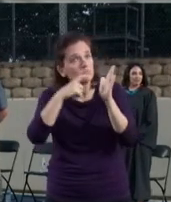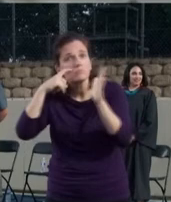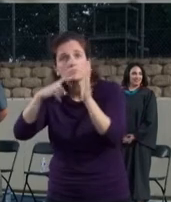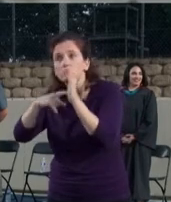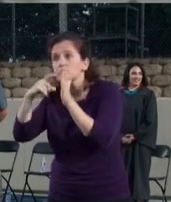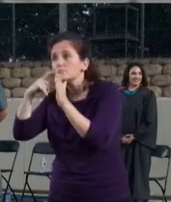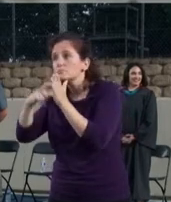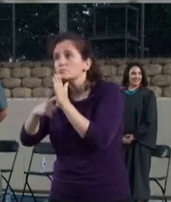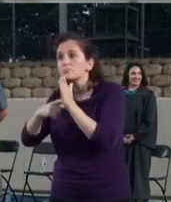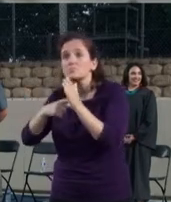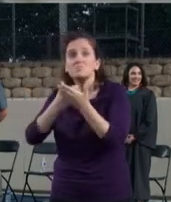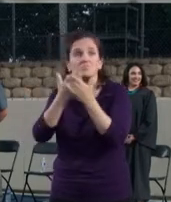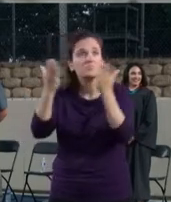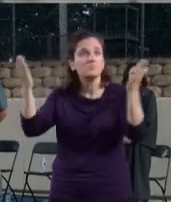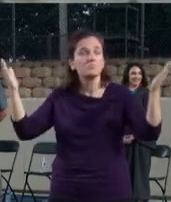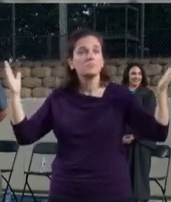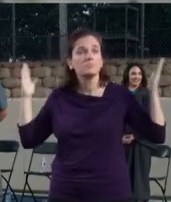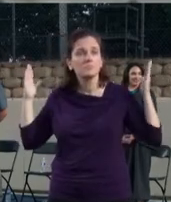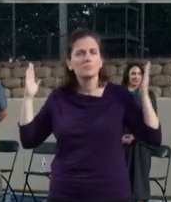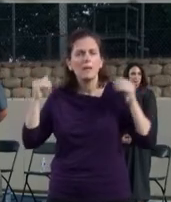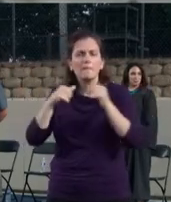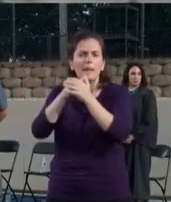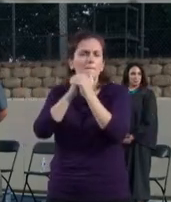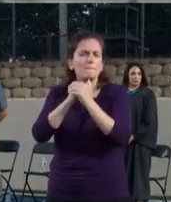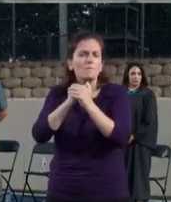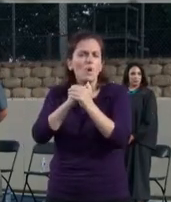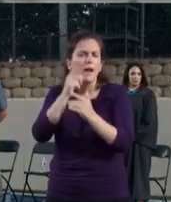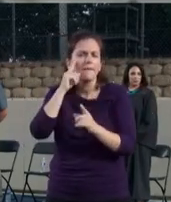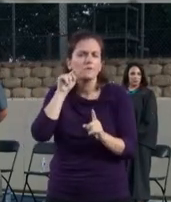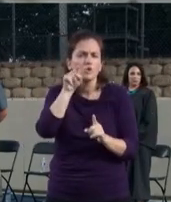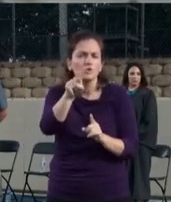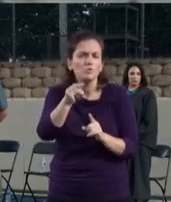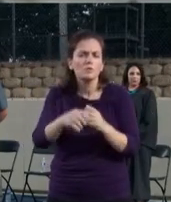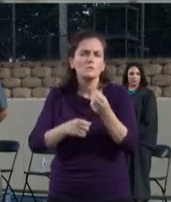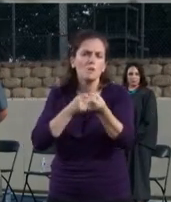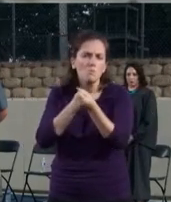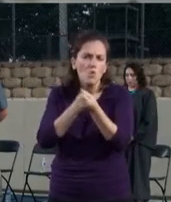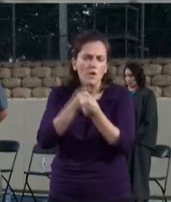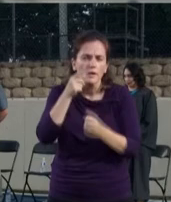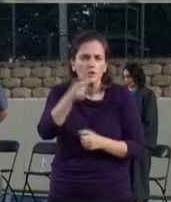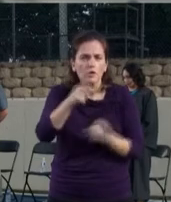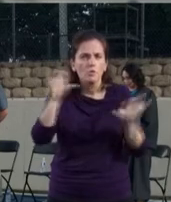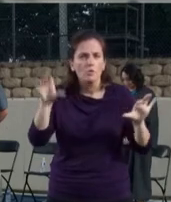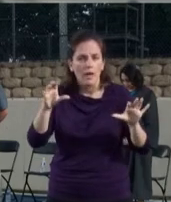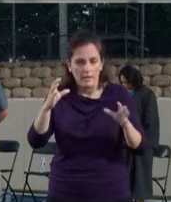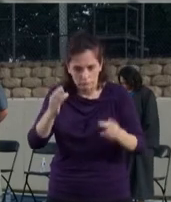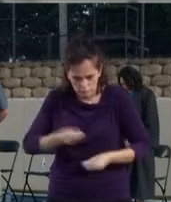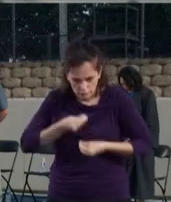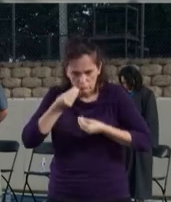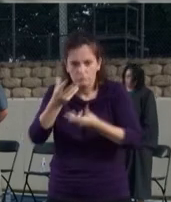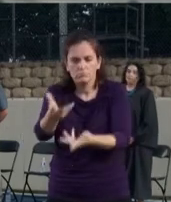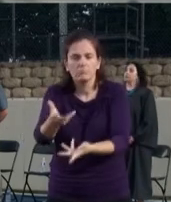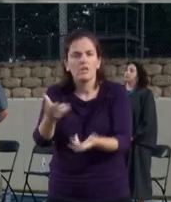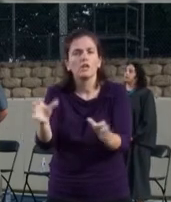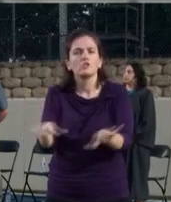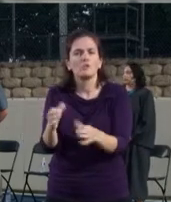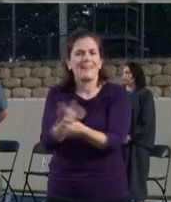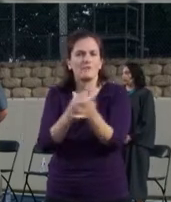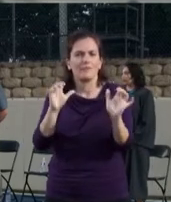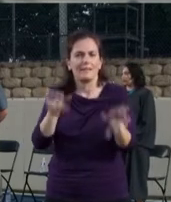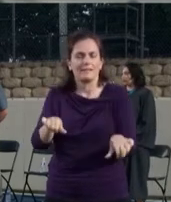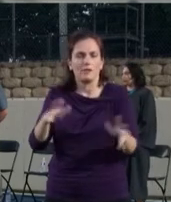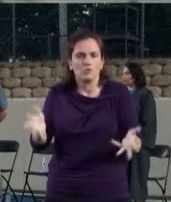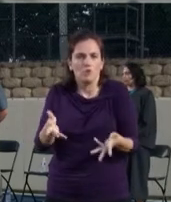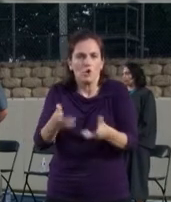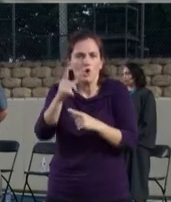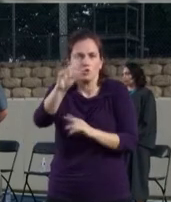and women standing over you have been praying over you, supporting you, and doing all they can to get you to this point. And what I would hope you